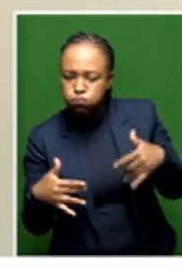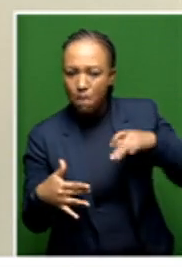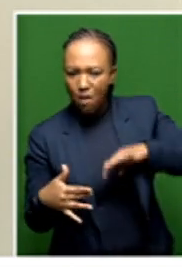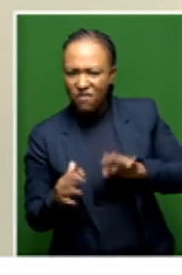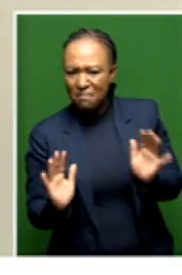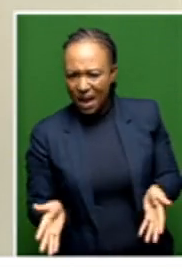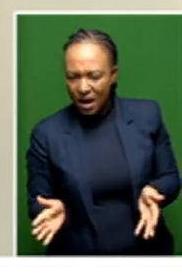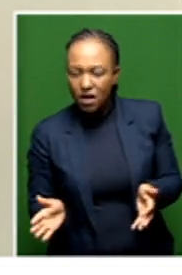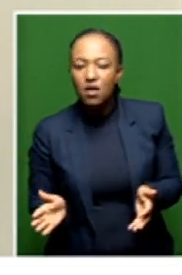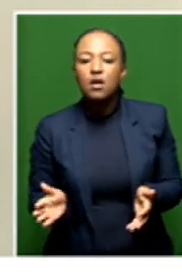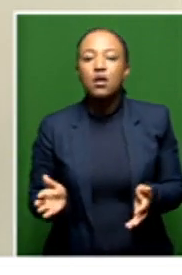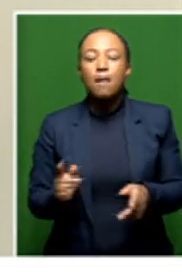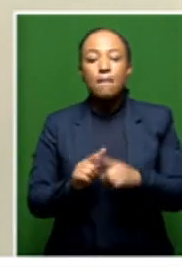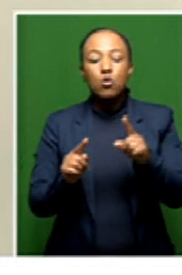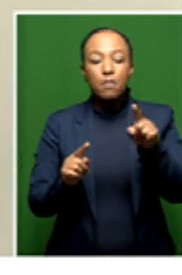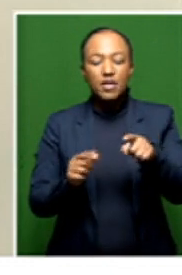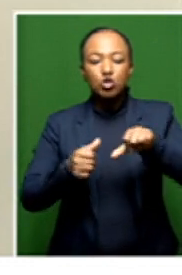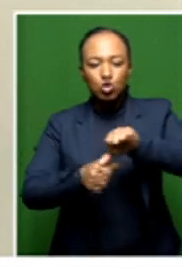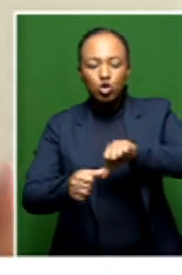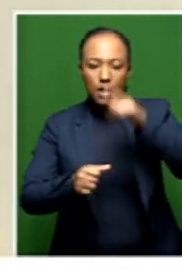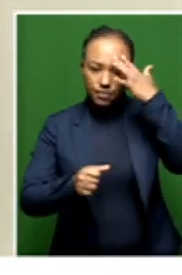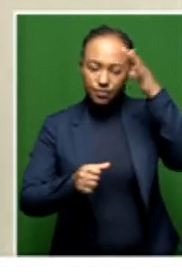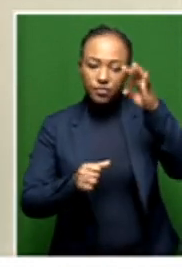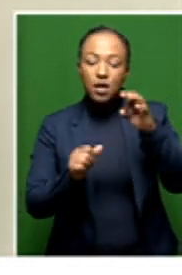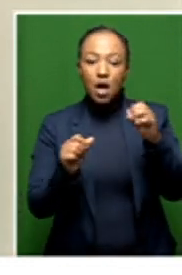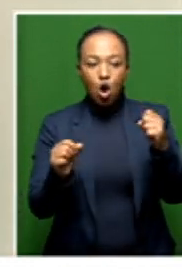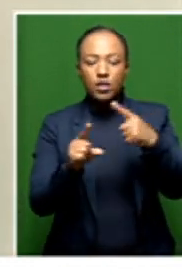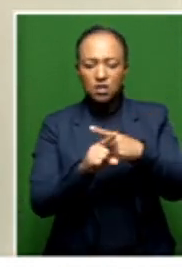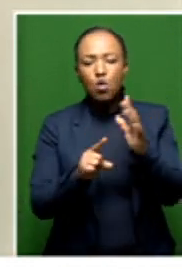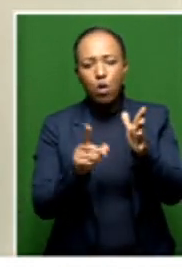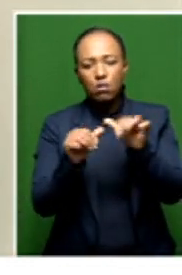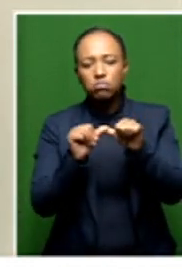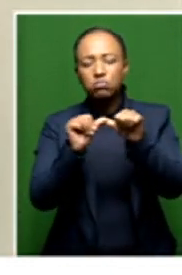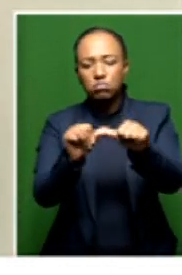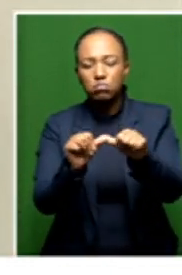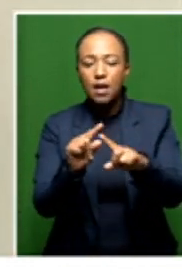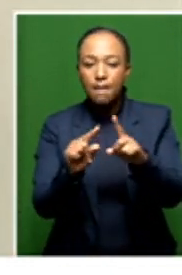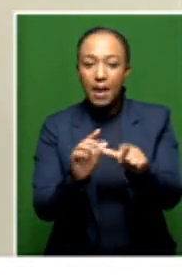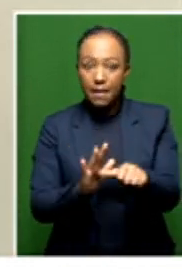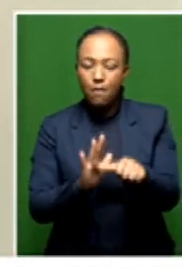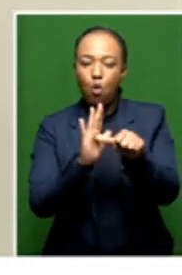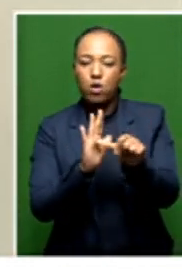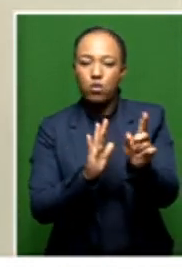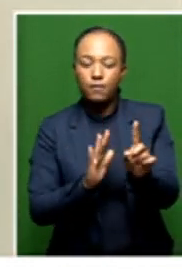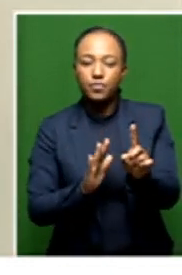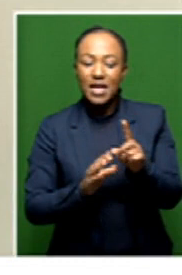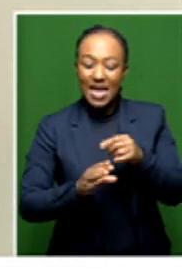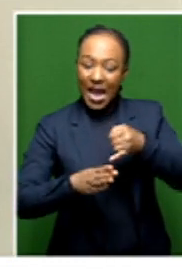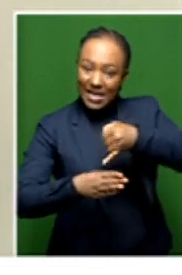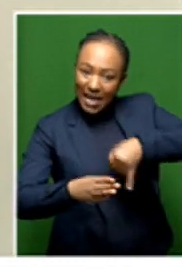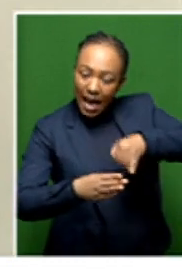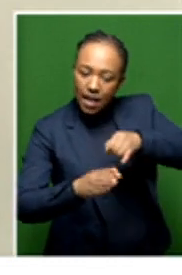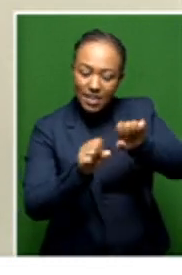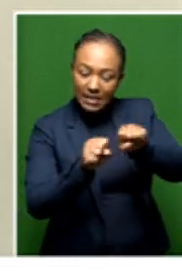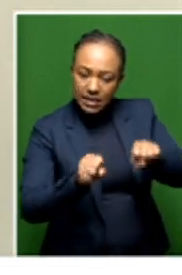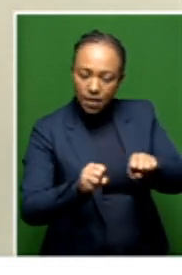to have these contradictions that exist. But what is important is the voice that we have internally in that